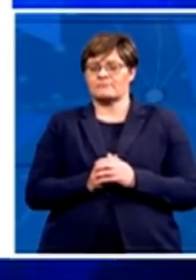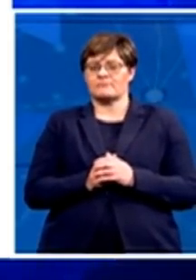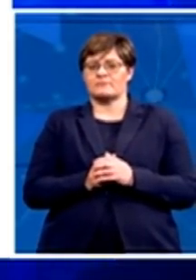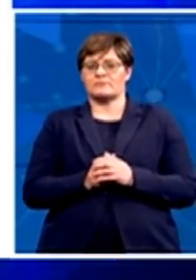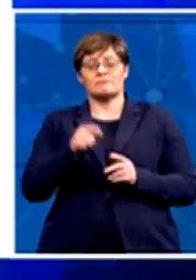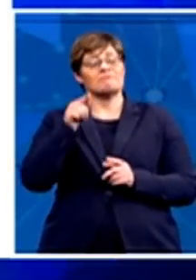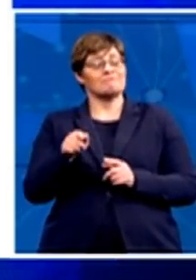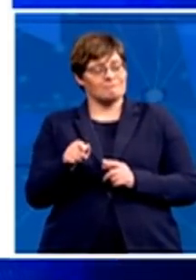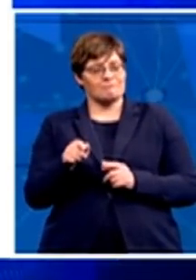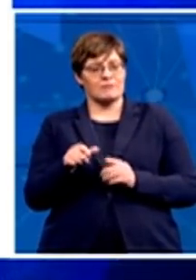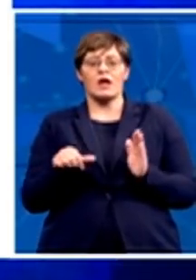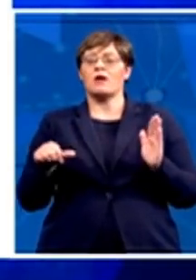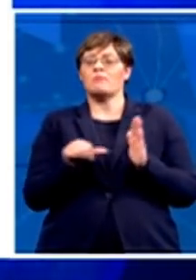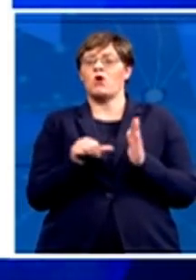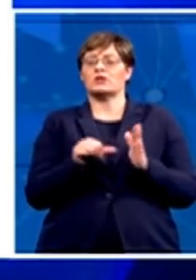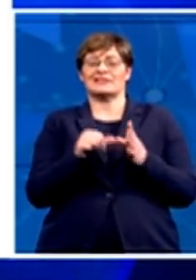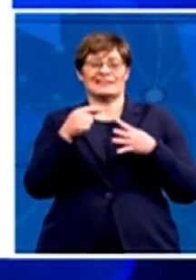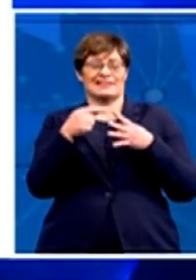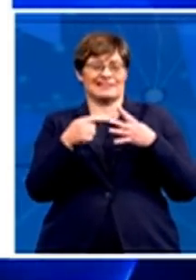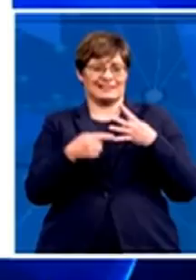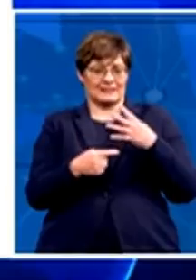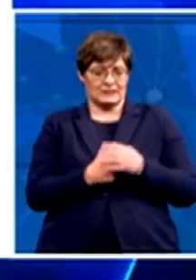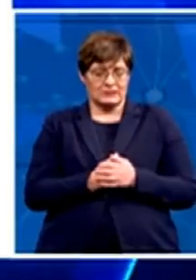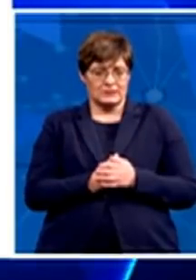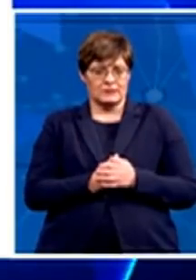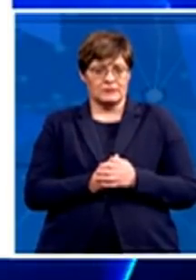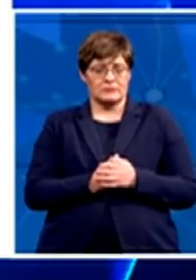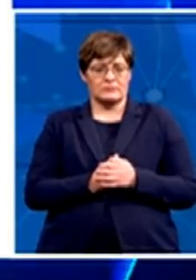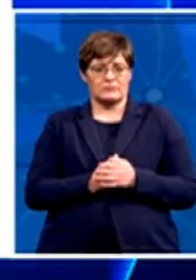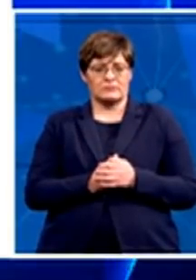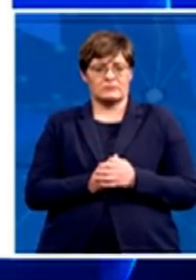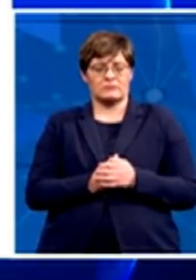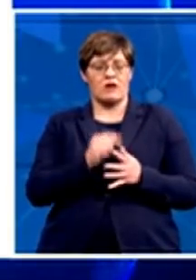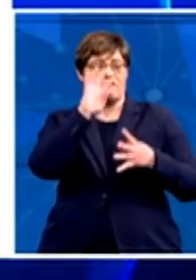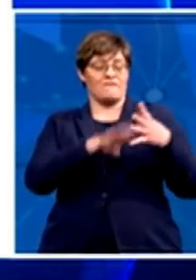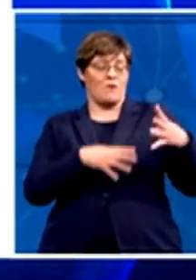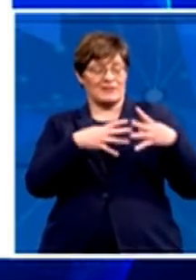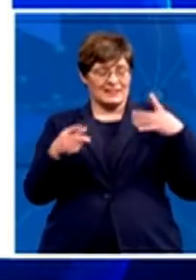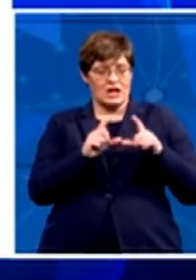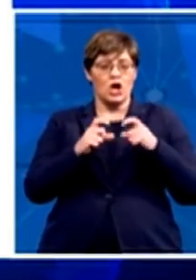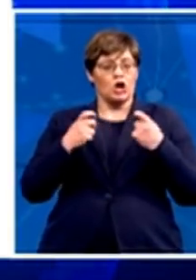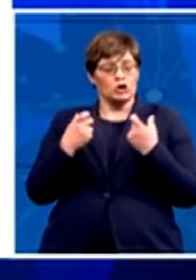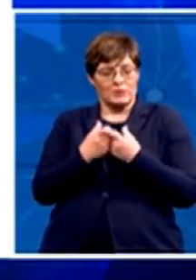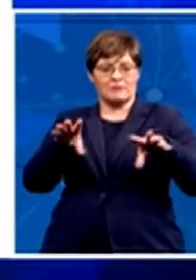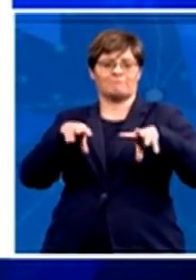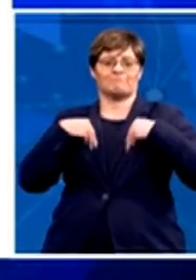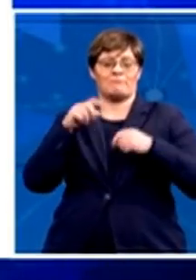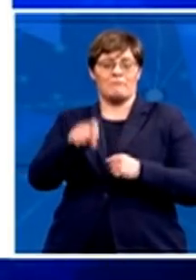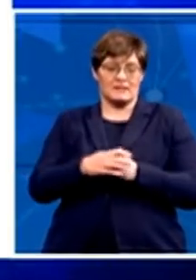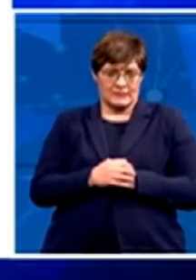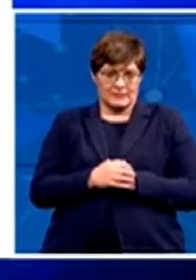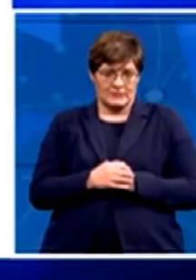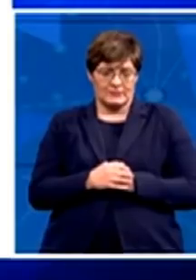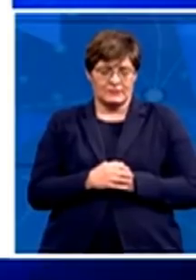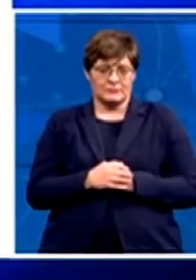of the format that the committee must adopt, or that it will adopt to deal